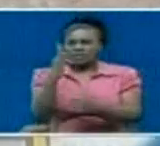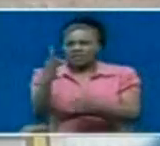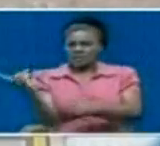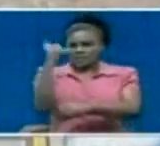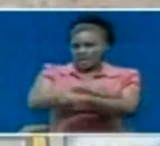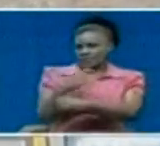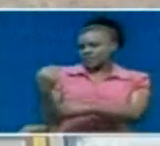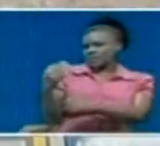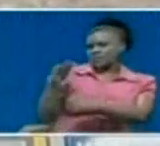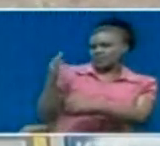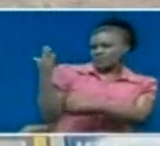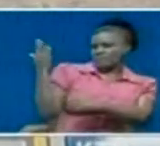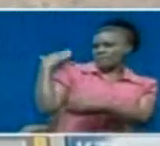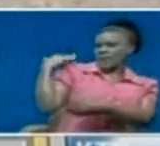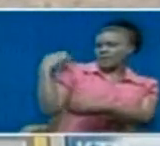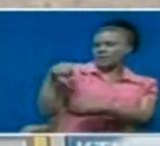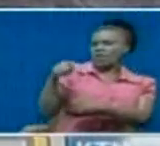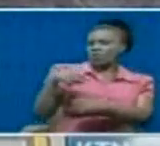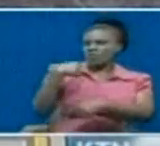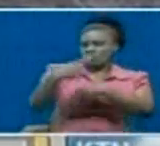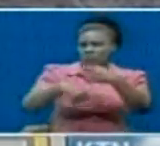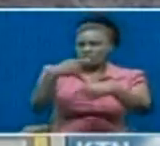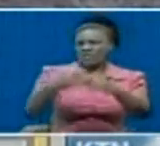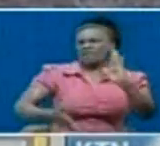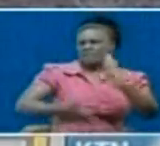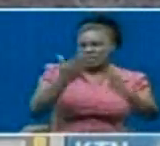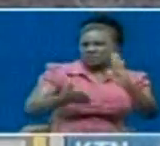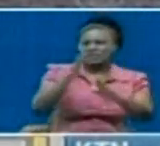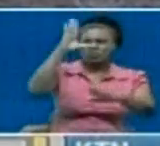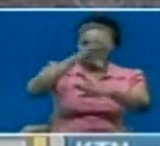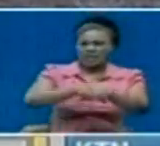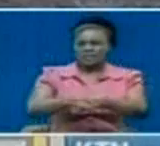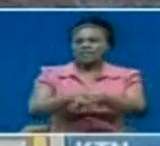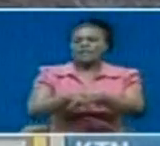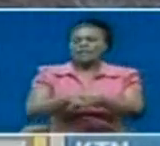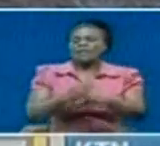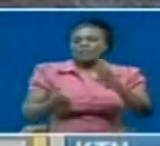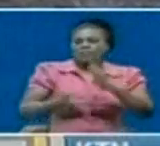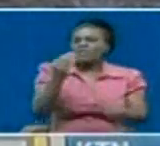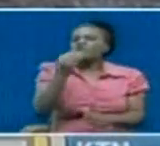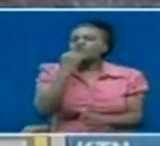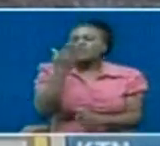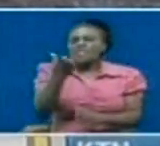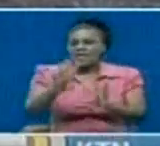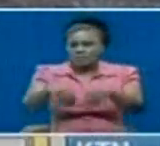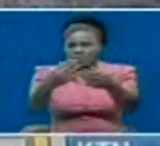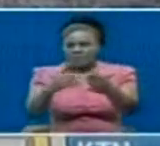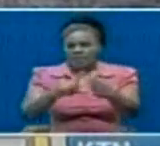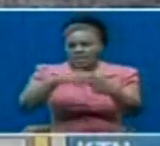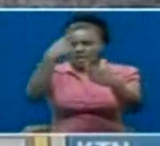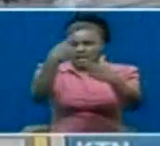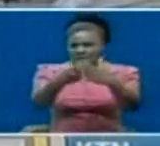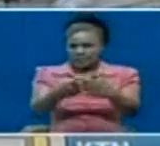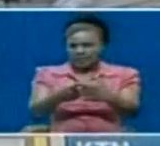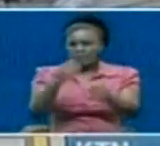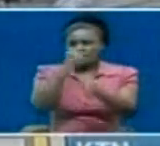3 days ago, and we are now moving fast to secure the necessary relief food, and thereafter we'll make sure